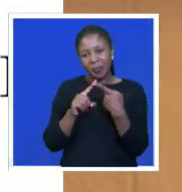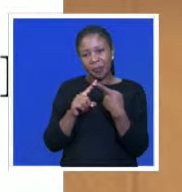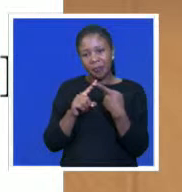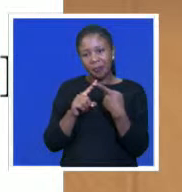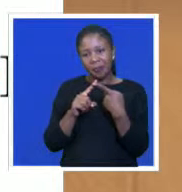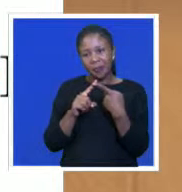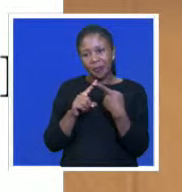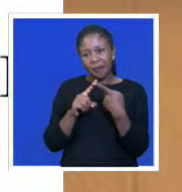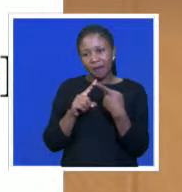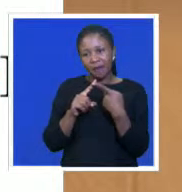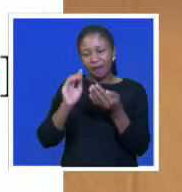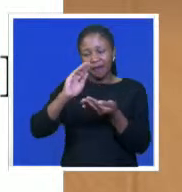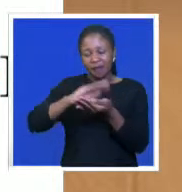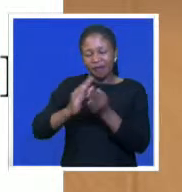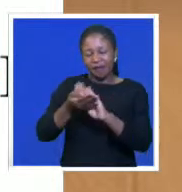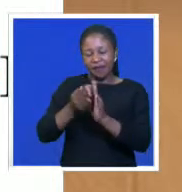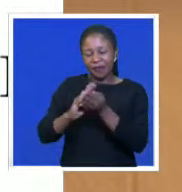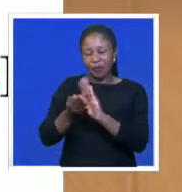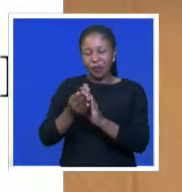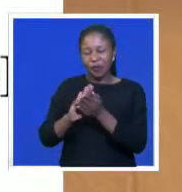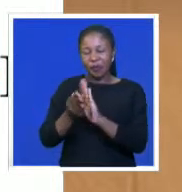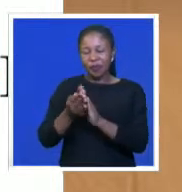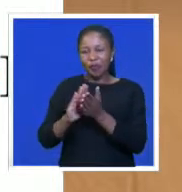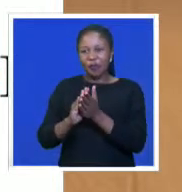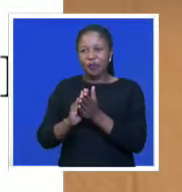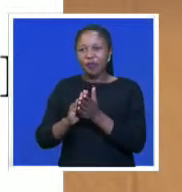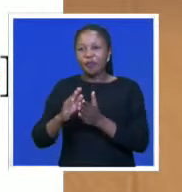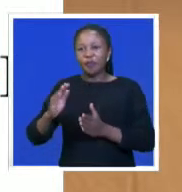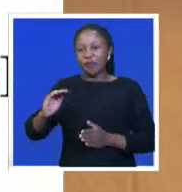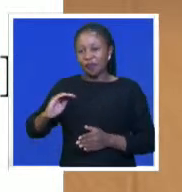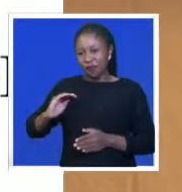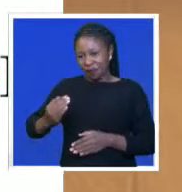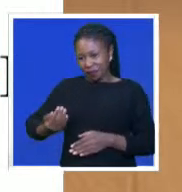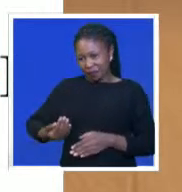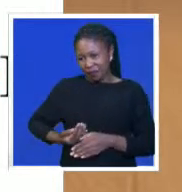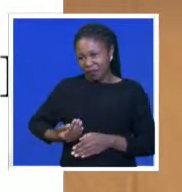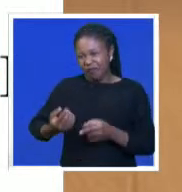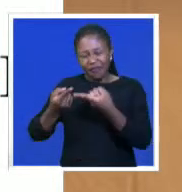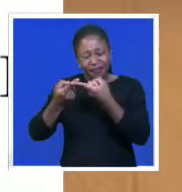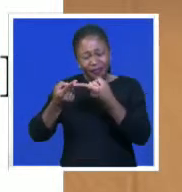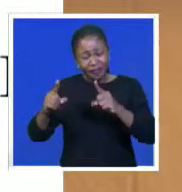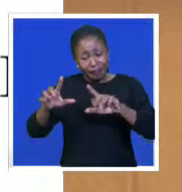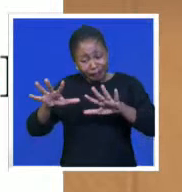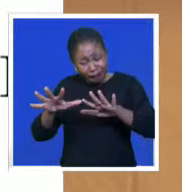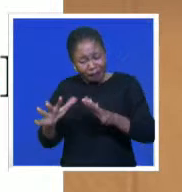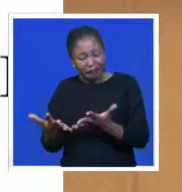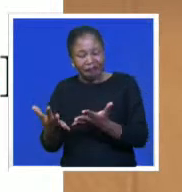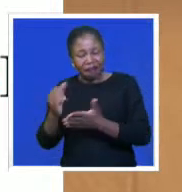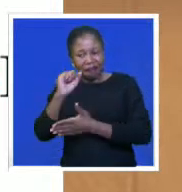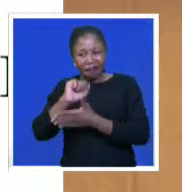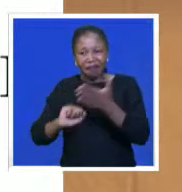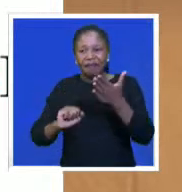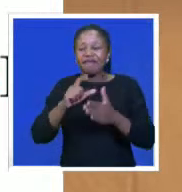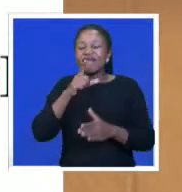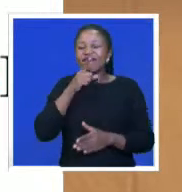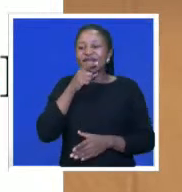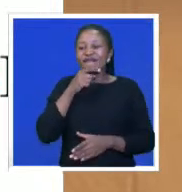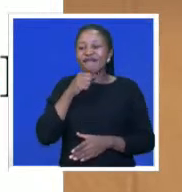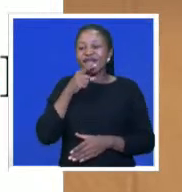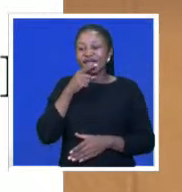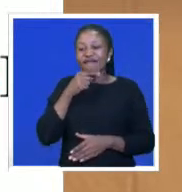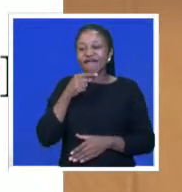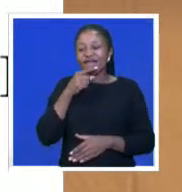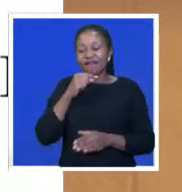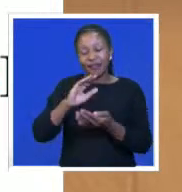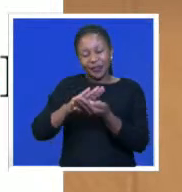creation of Eve different from that of Adam? How was the